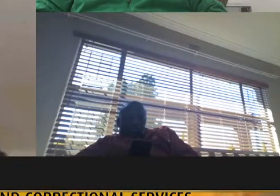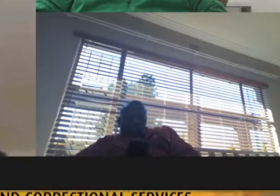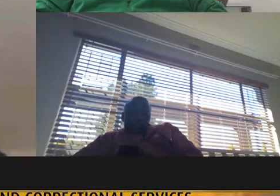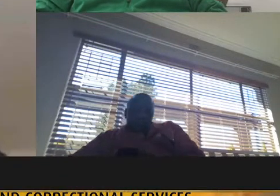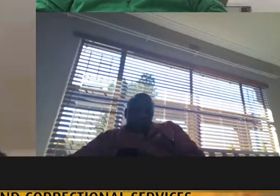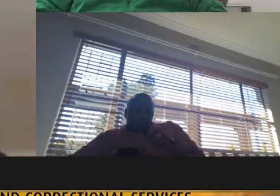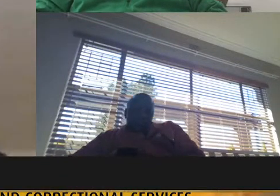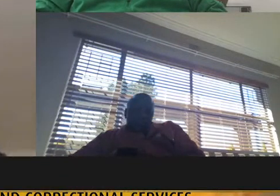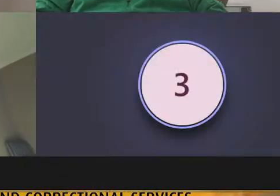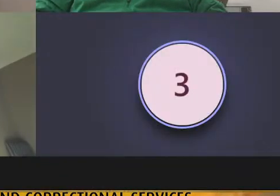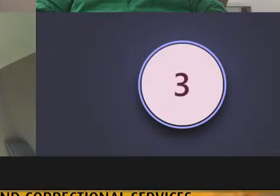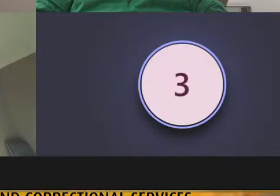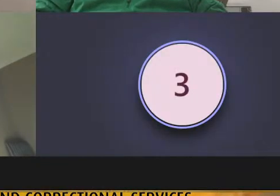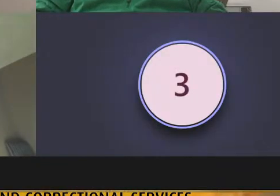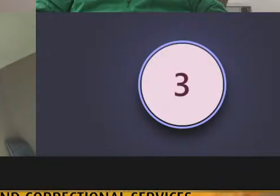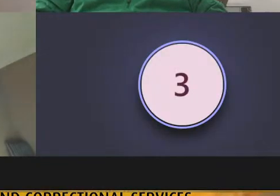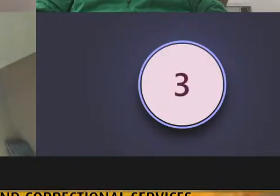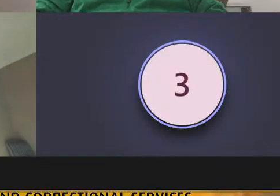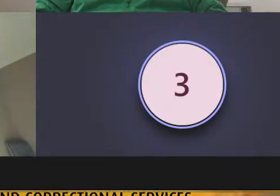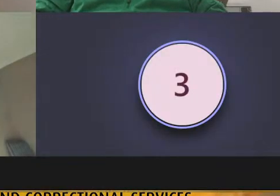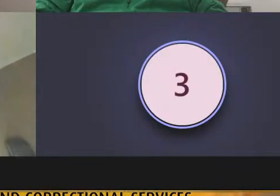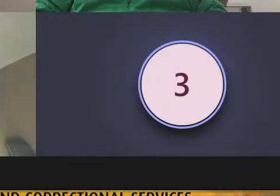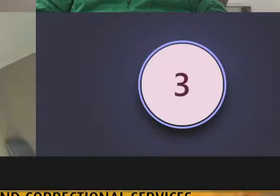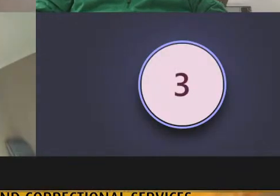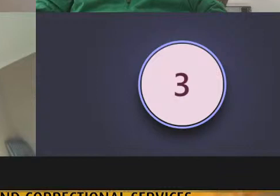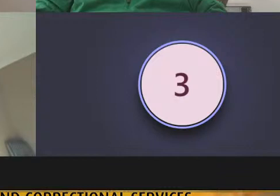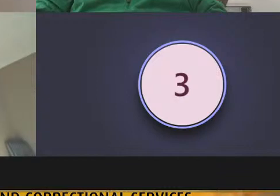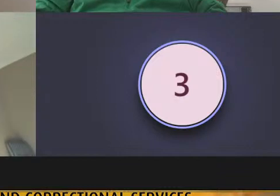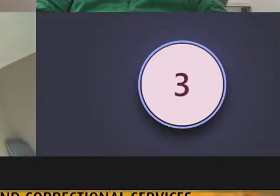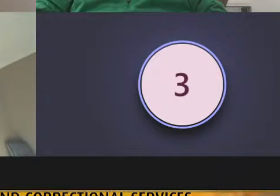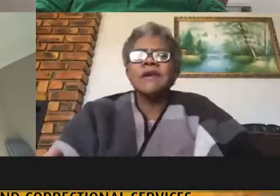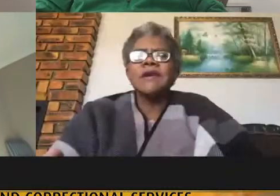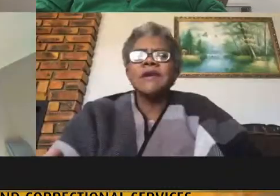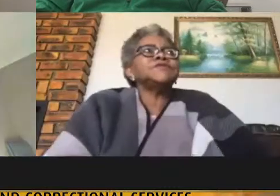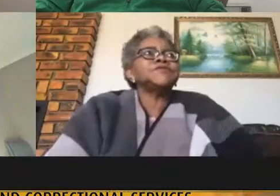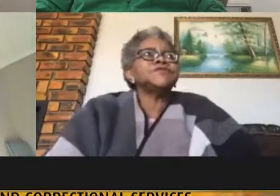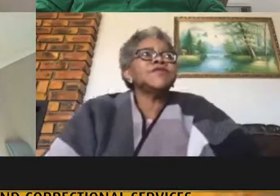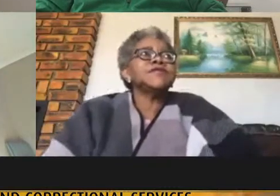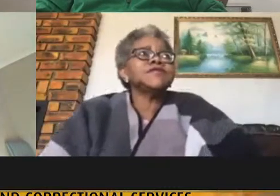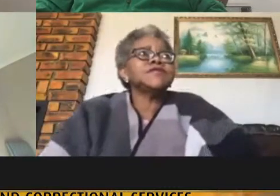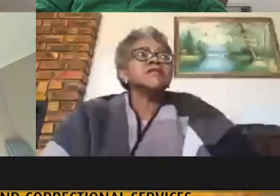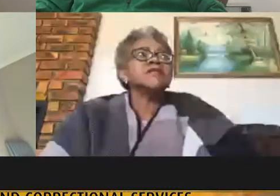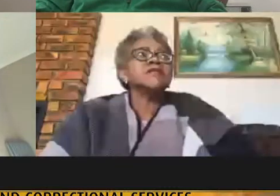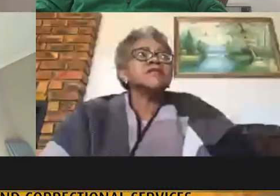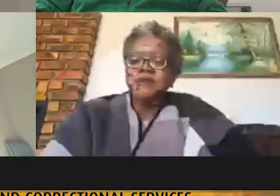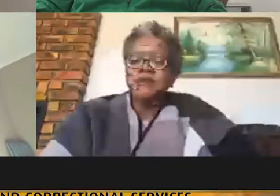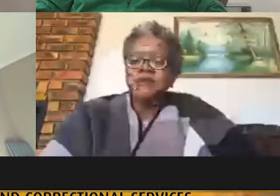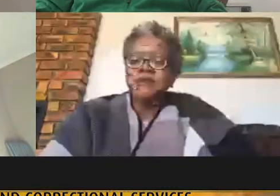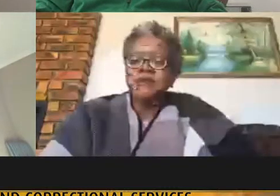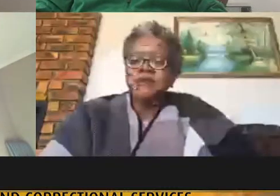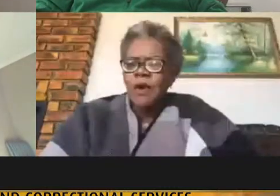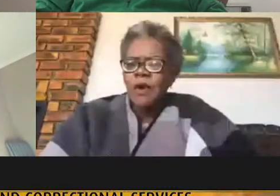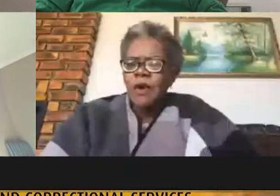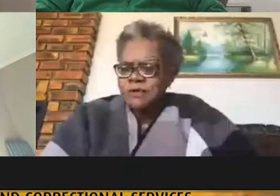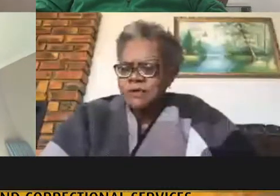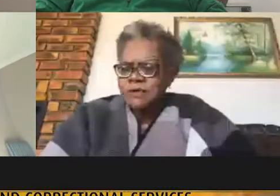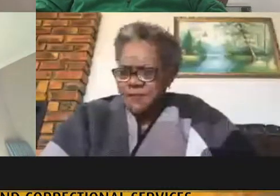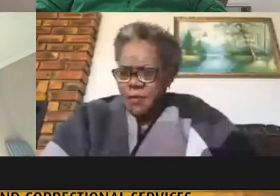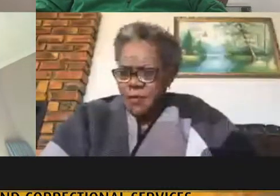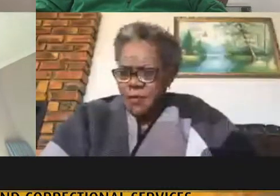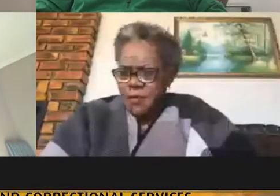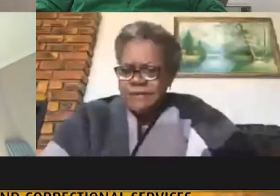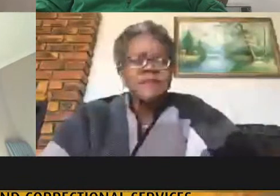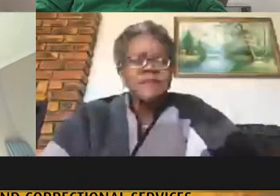Thank you very much, Chair. Chair, thank you again. What I'd like to say, Chair, the report is